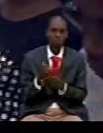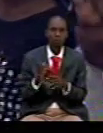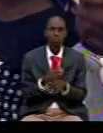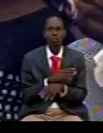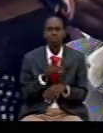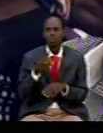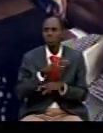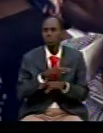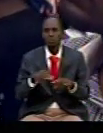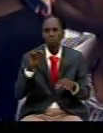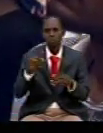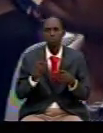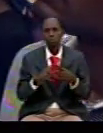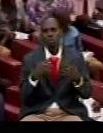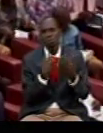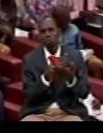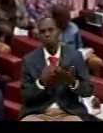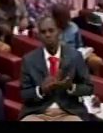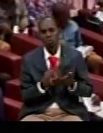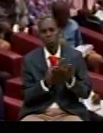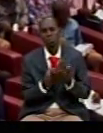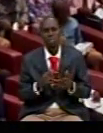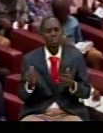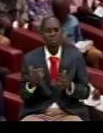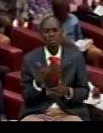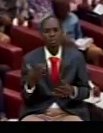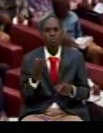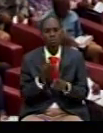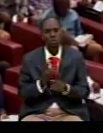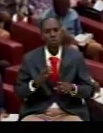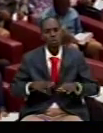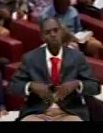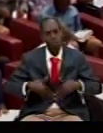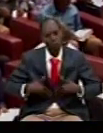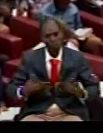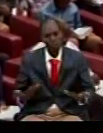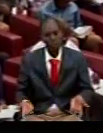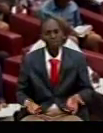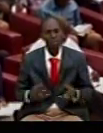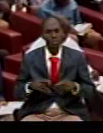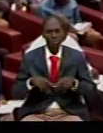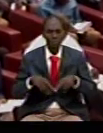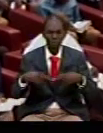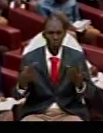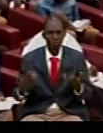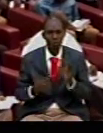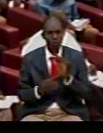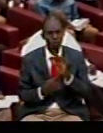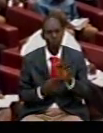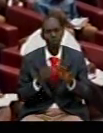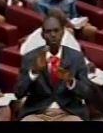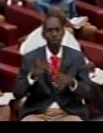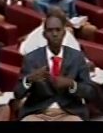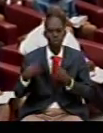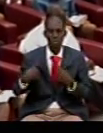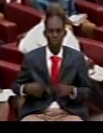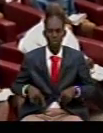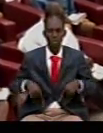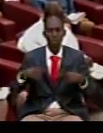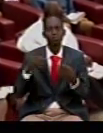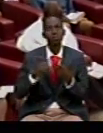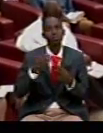point hiding anything. Make it open. Reveal your heart. Reveal your life to